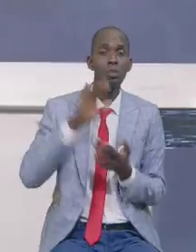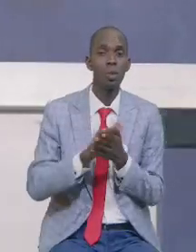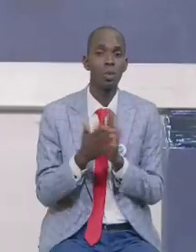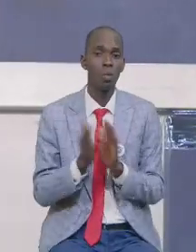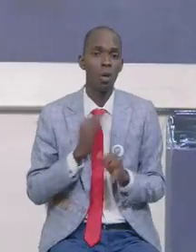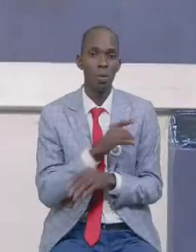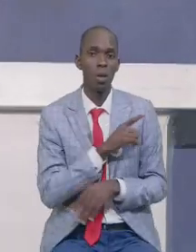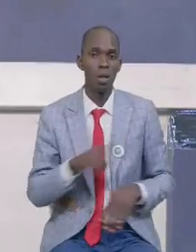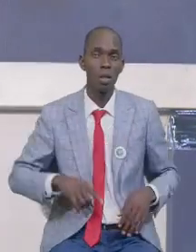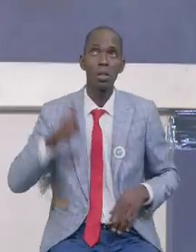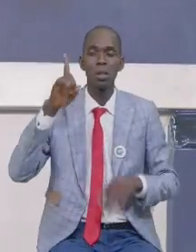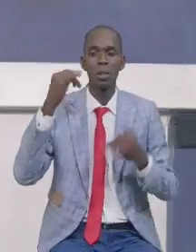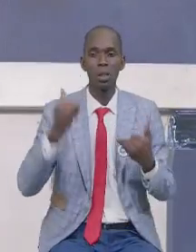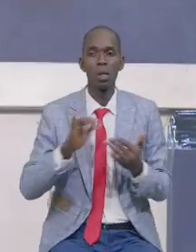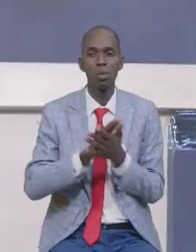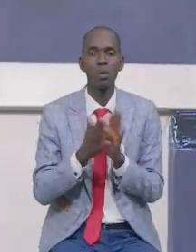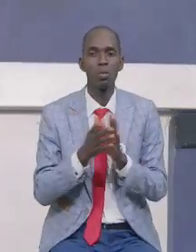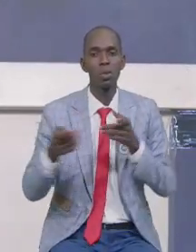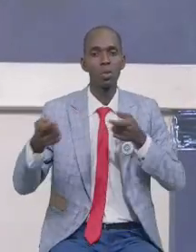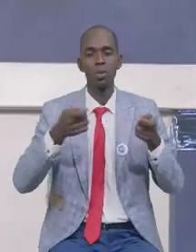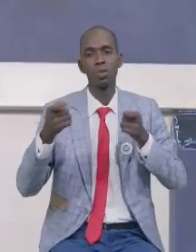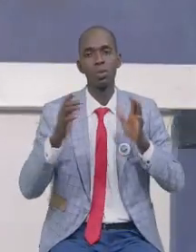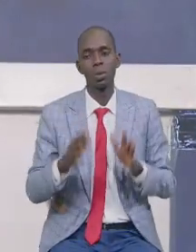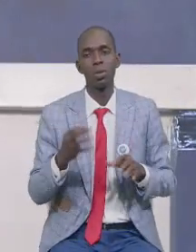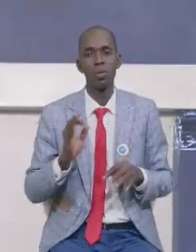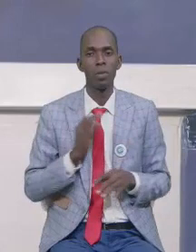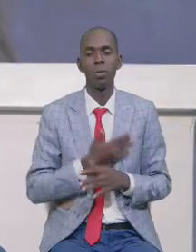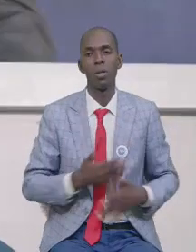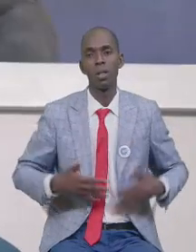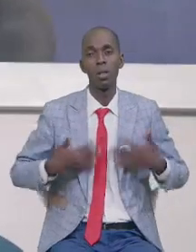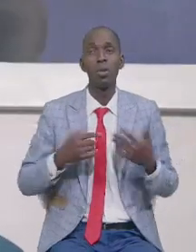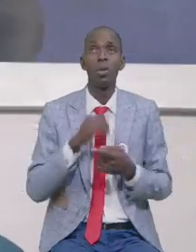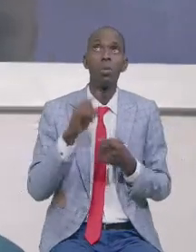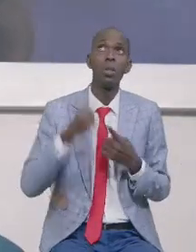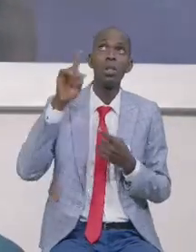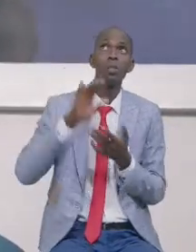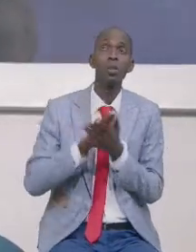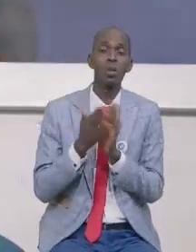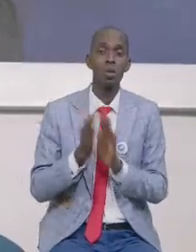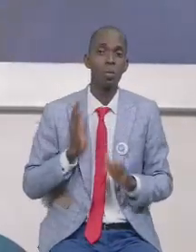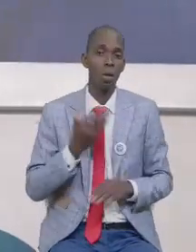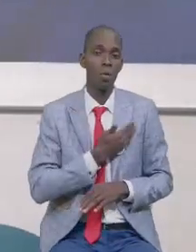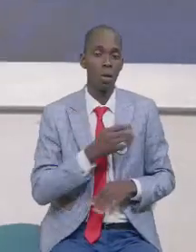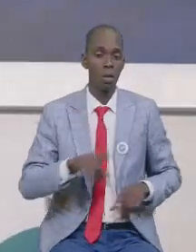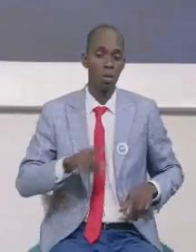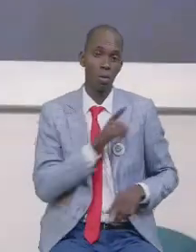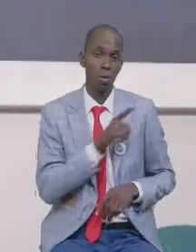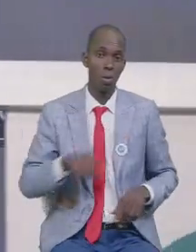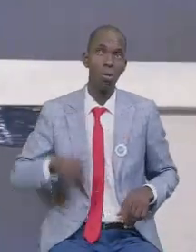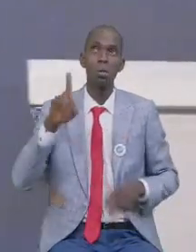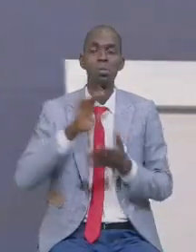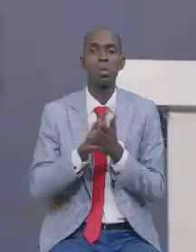the control of our lives. When he becomes our Lord, he becomes the master of our lives. And he becomes